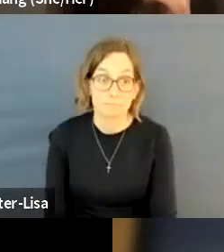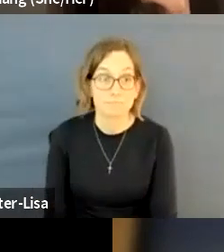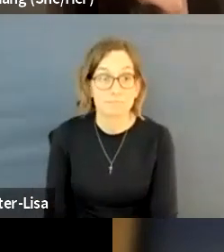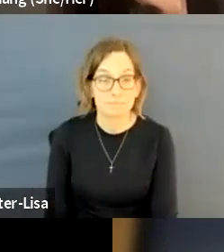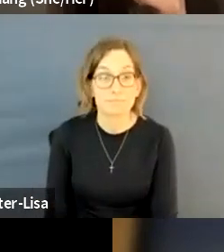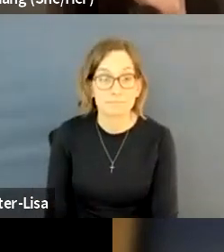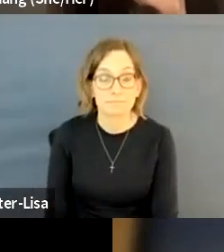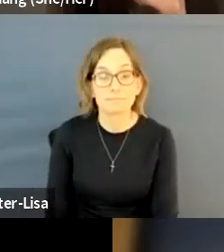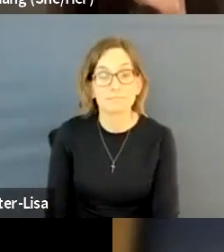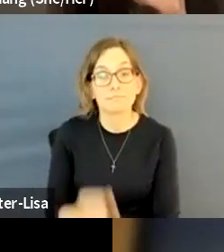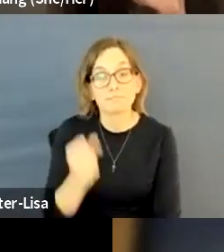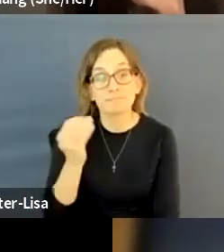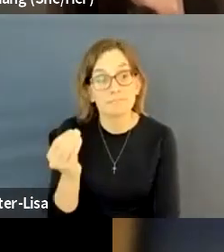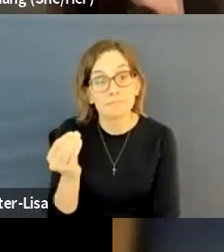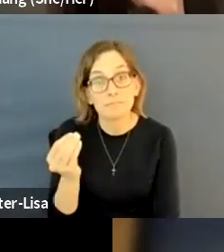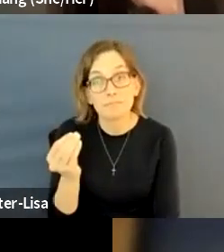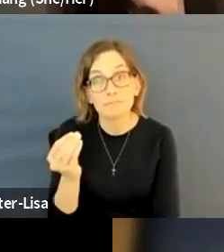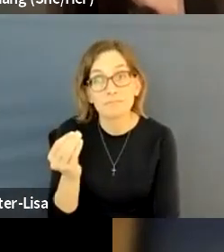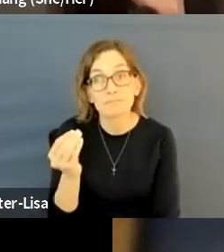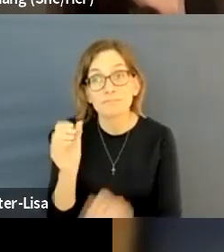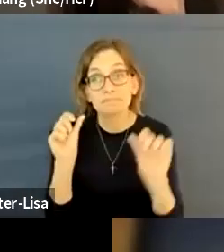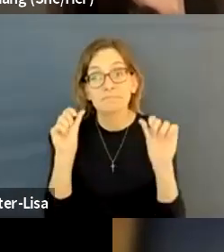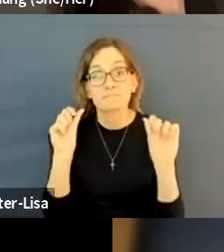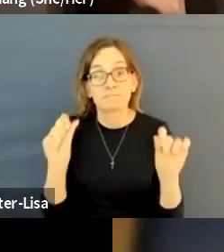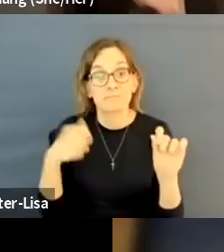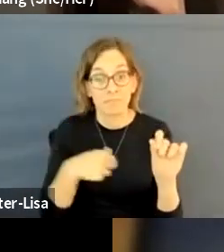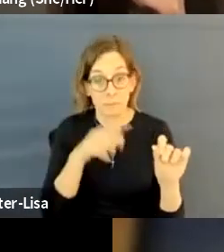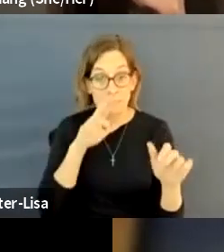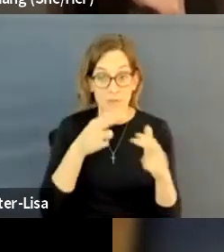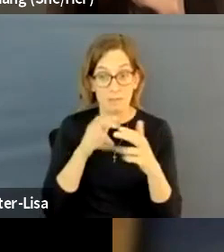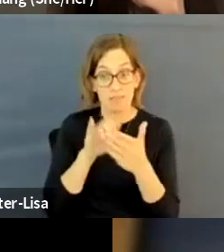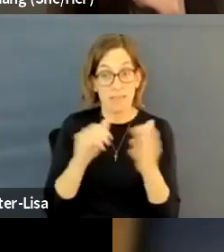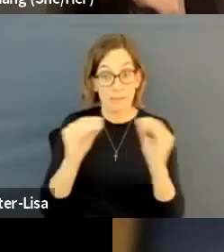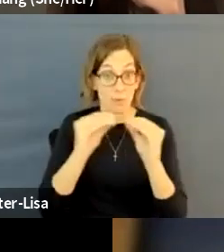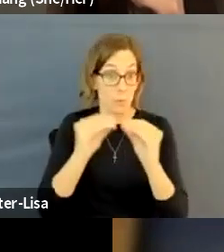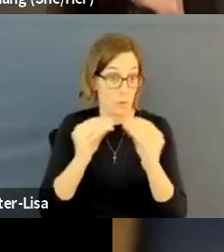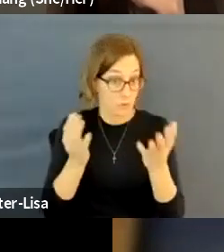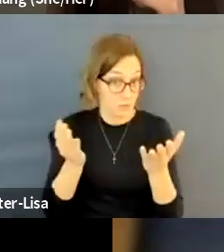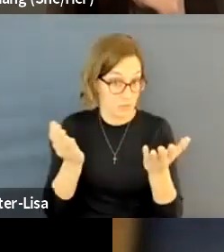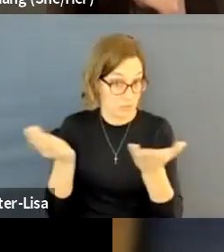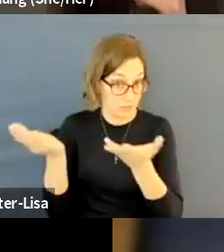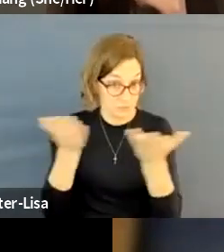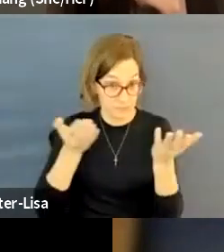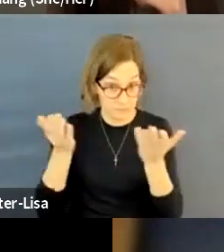So, shall we talk about it a little bit more? What are